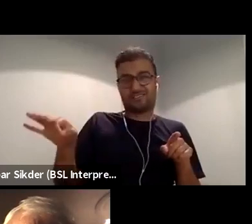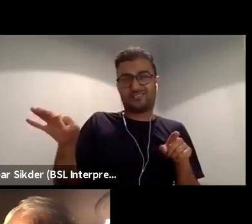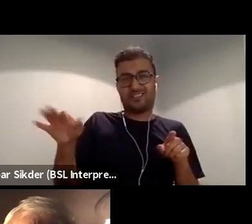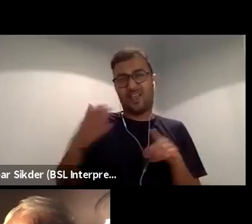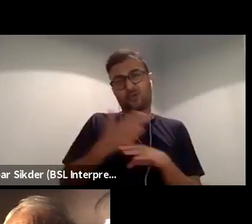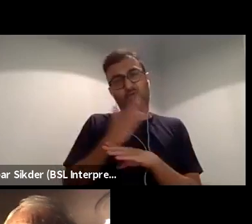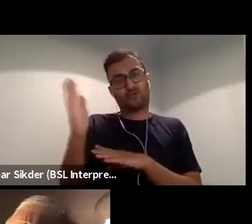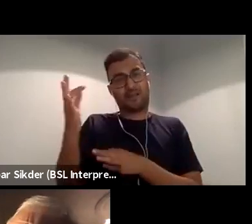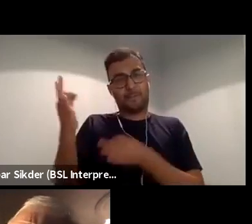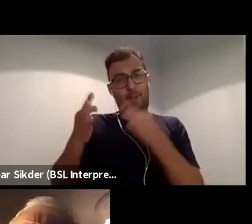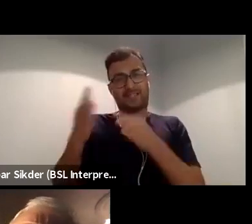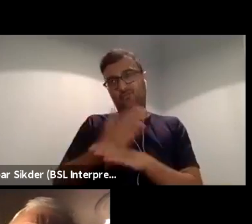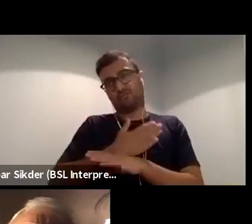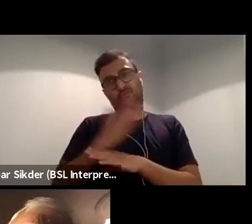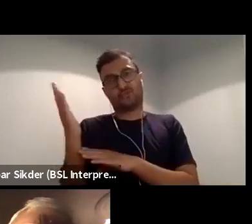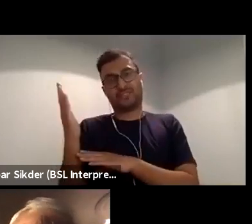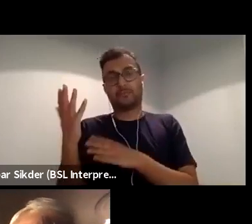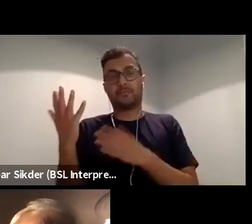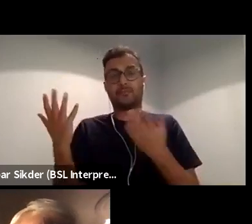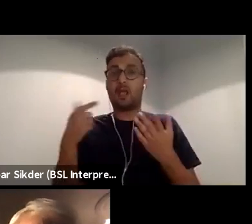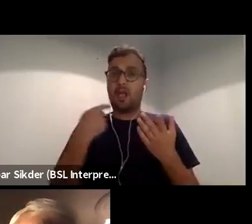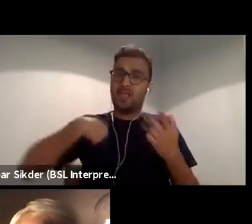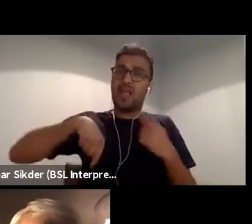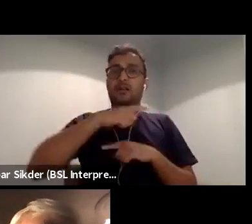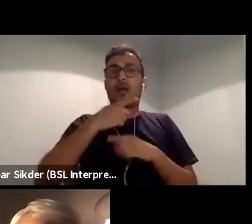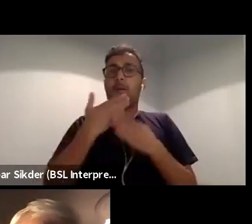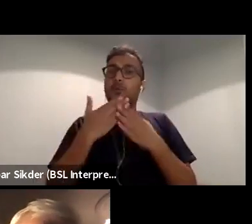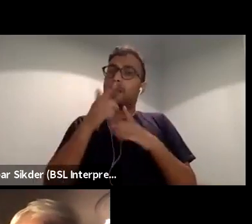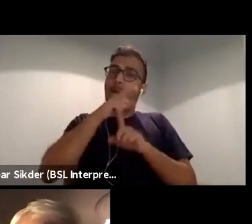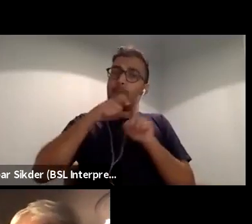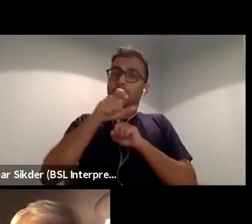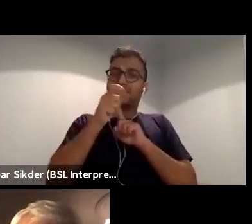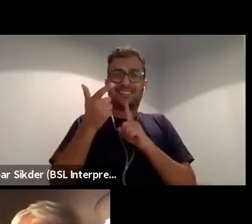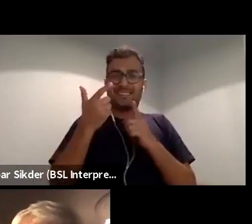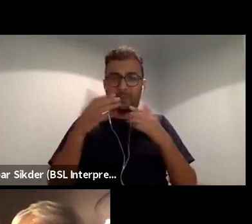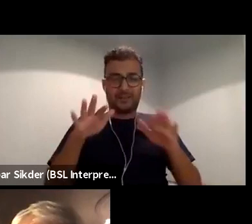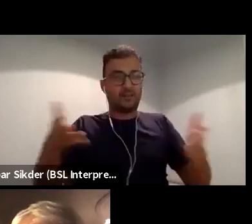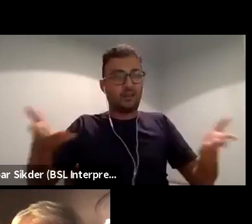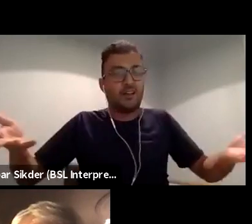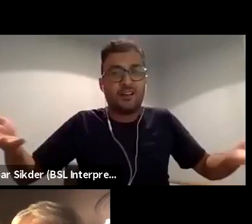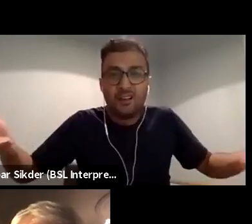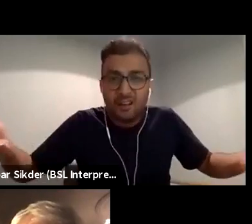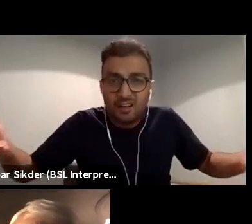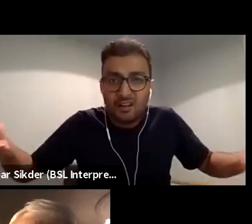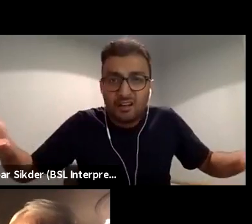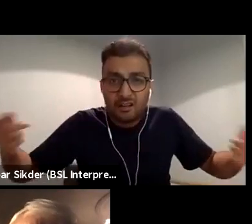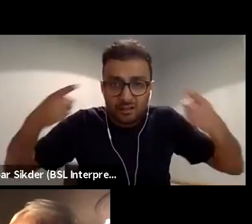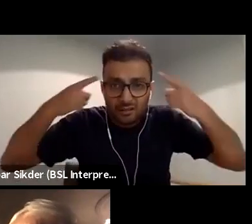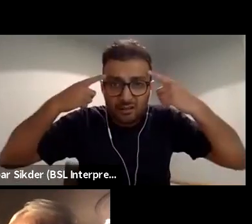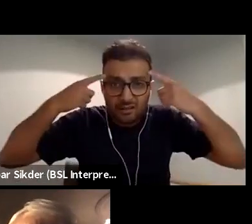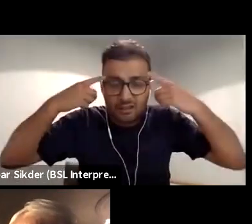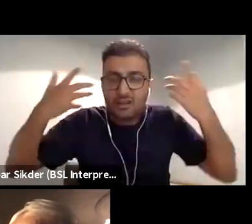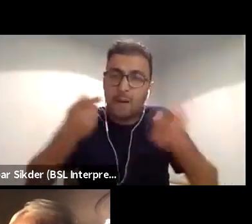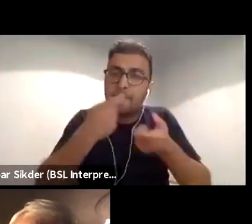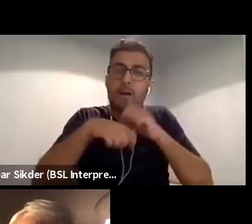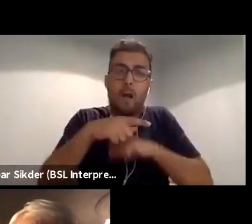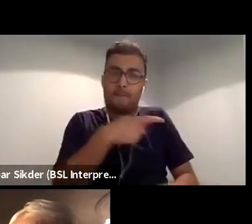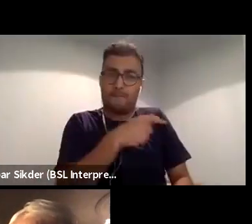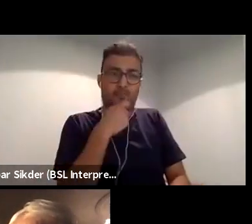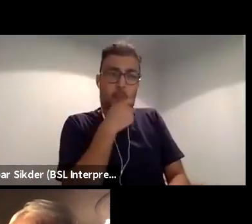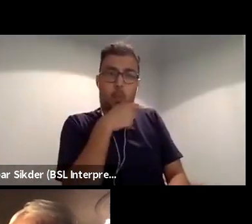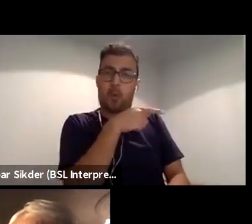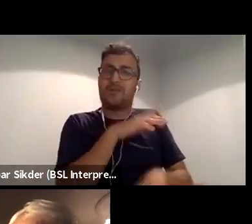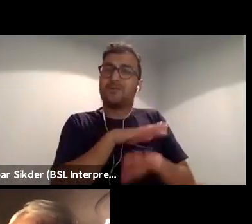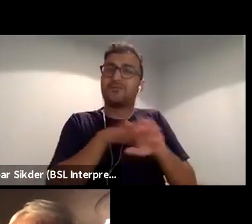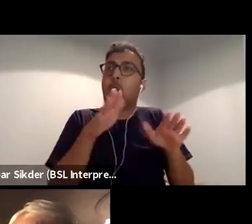is really calls into question the credibility of some of this sort of reporting. So, I mean, that's